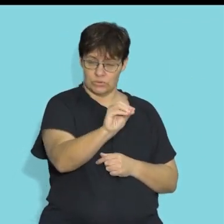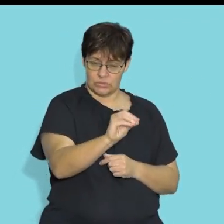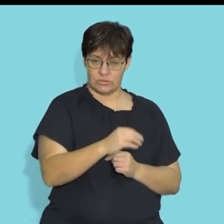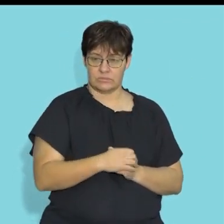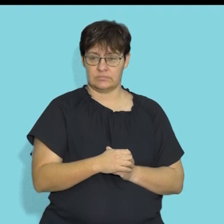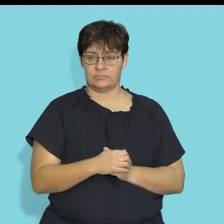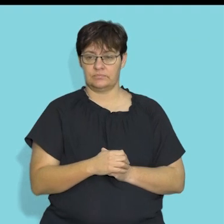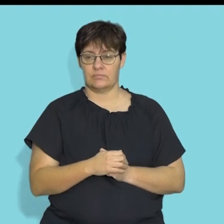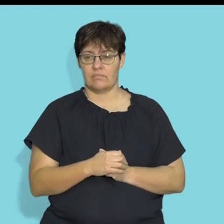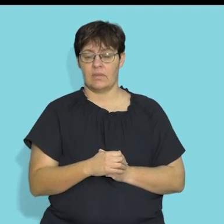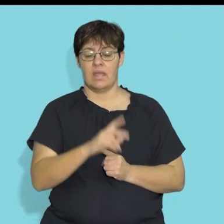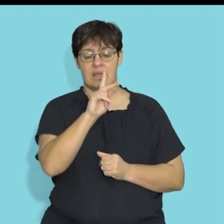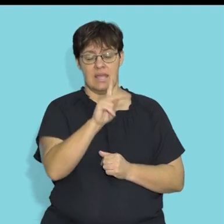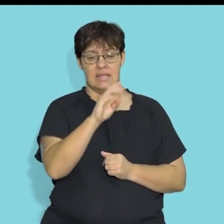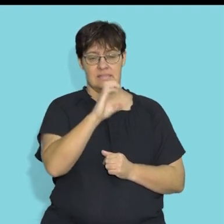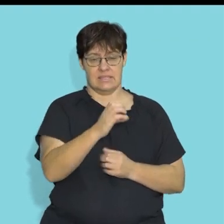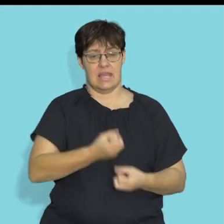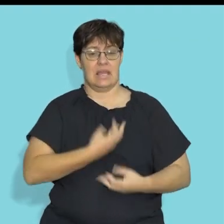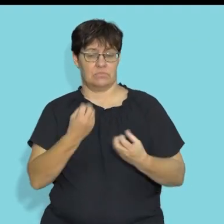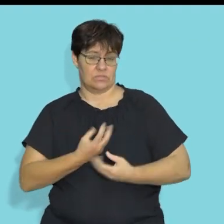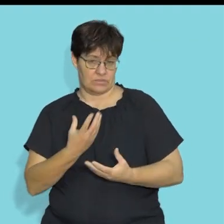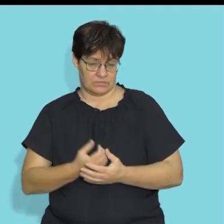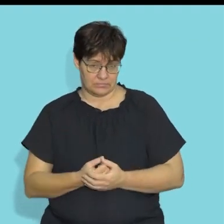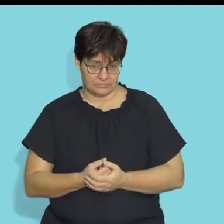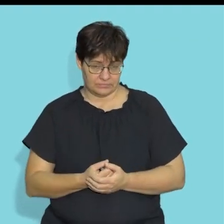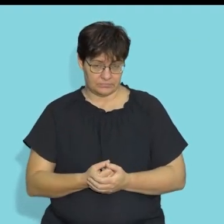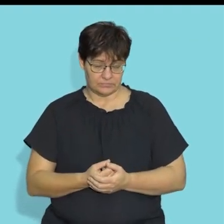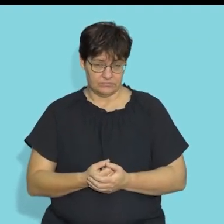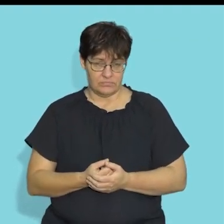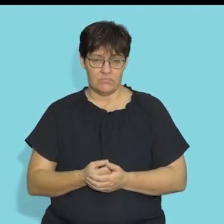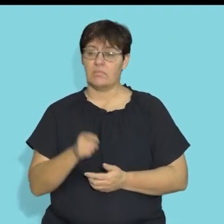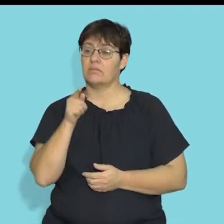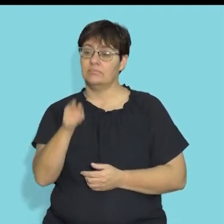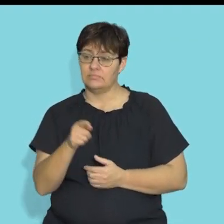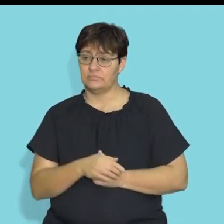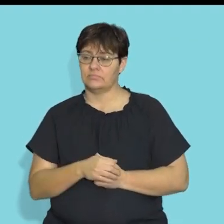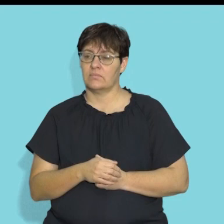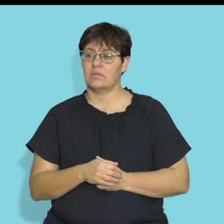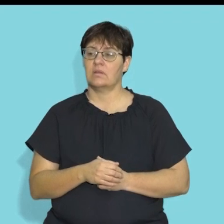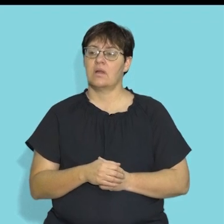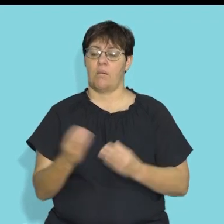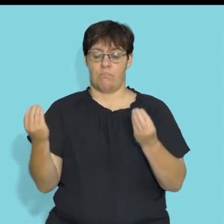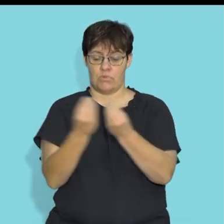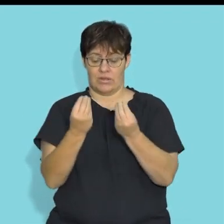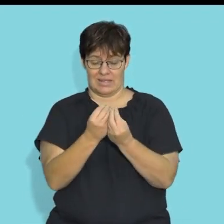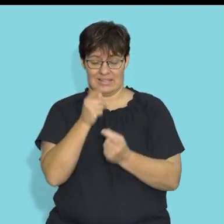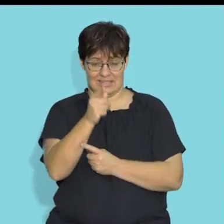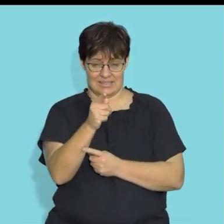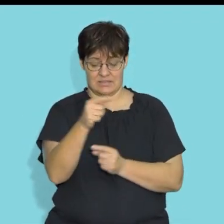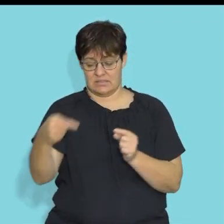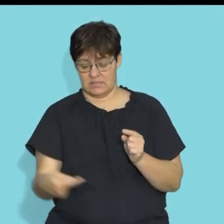write down a Kc expression. For this one, remember, this is our